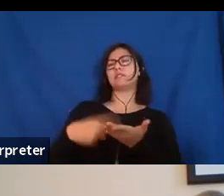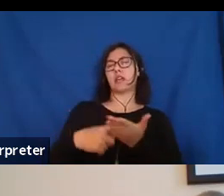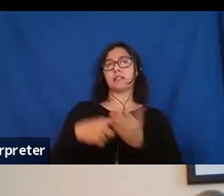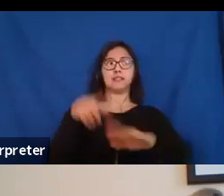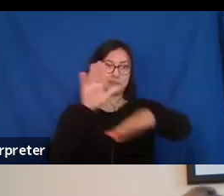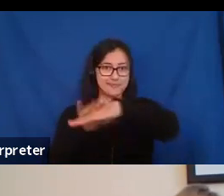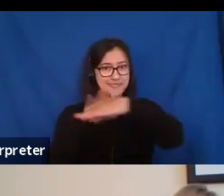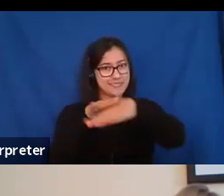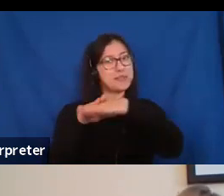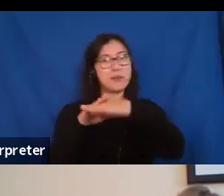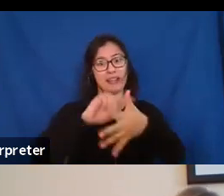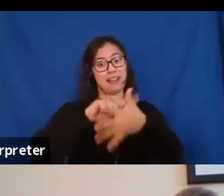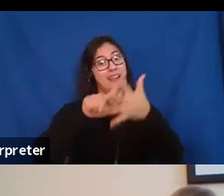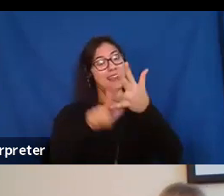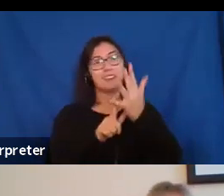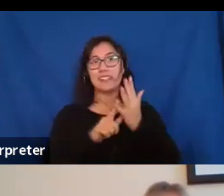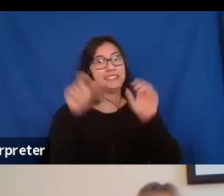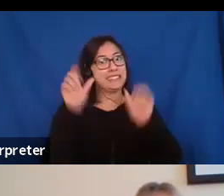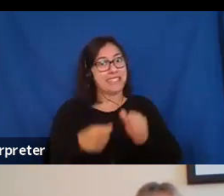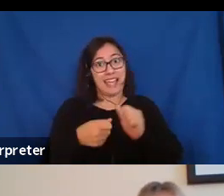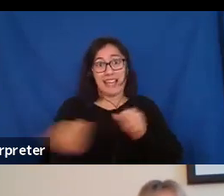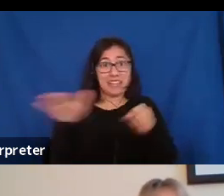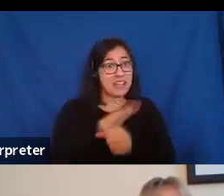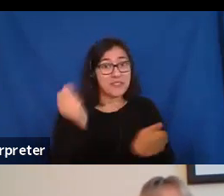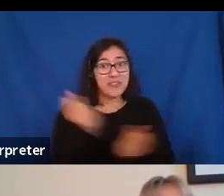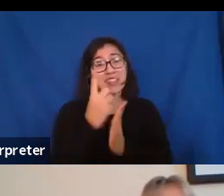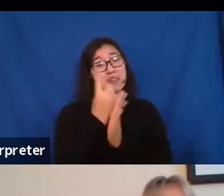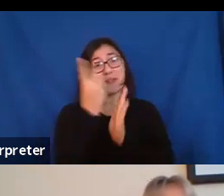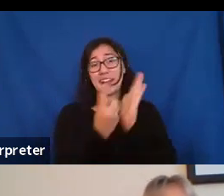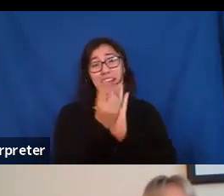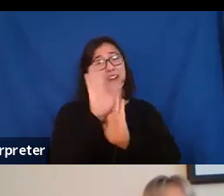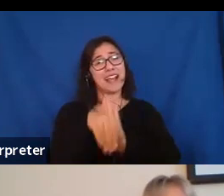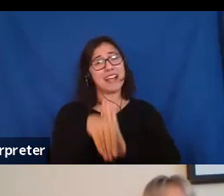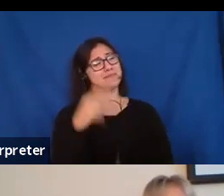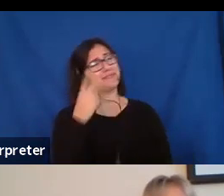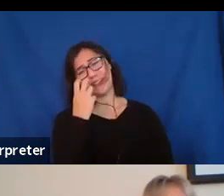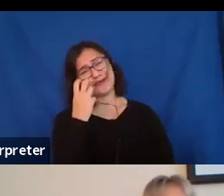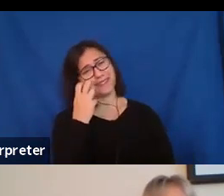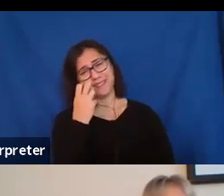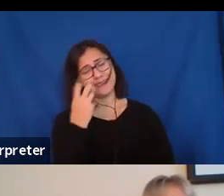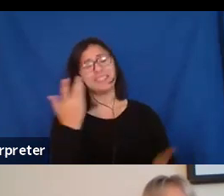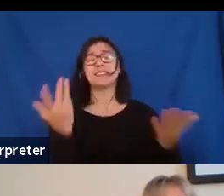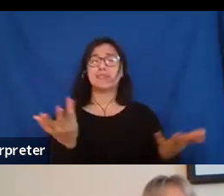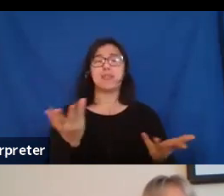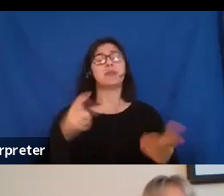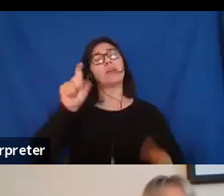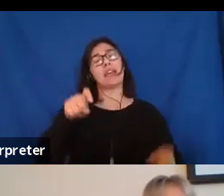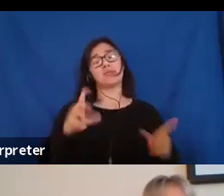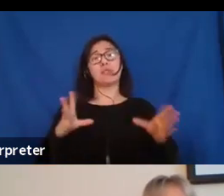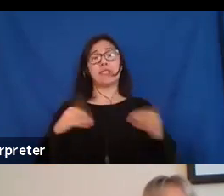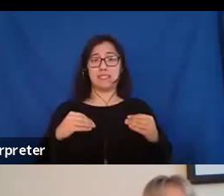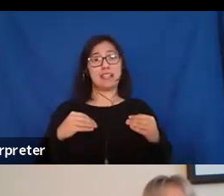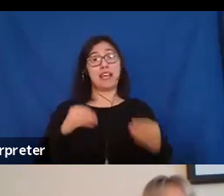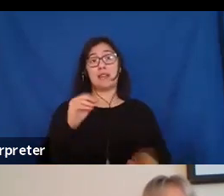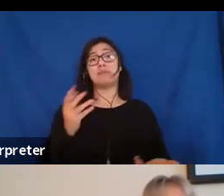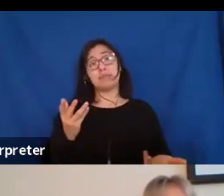way we're going to get to all of this perfectly in an hour and a half. So this is something that's, we talk about how you have to accept non-closure in